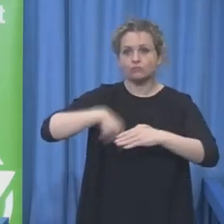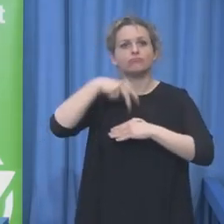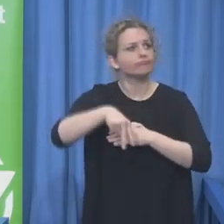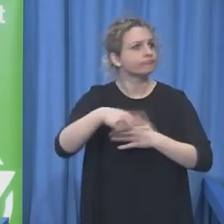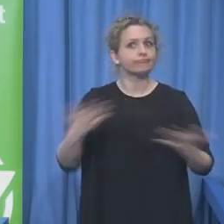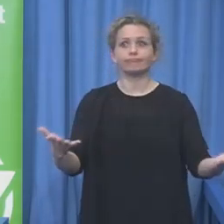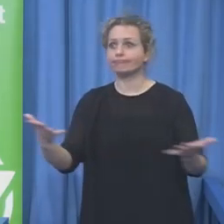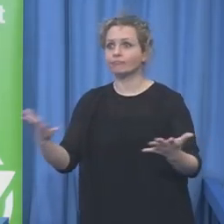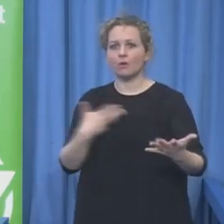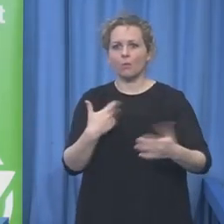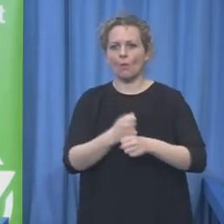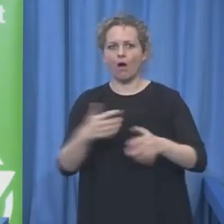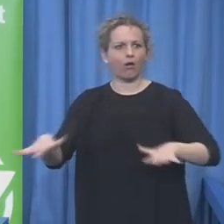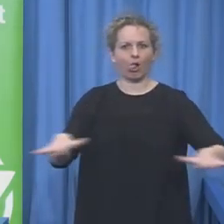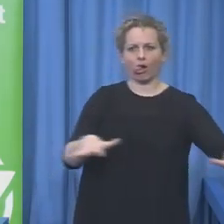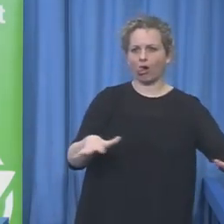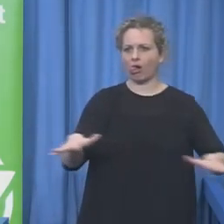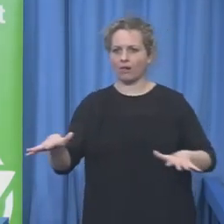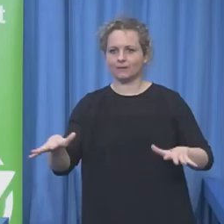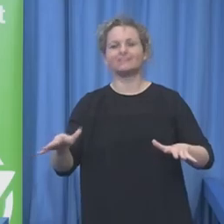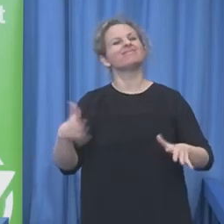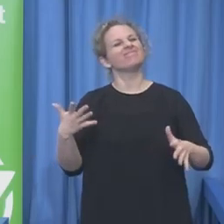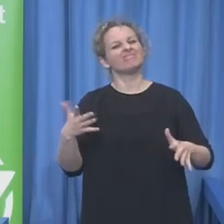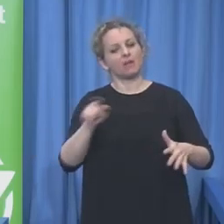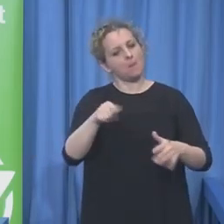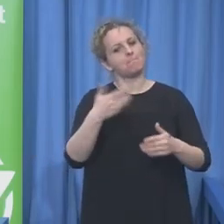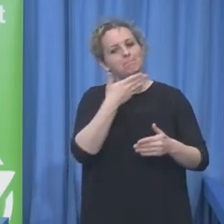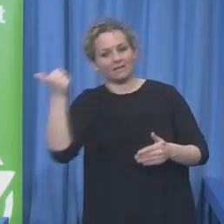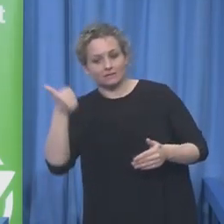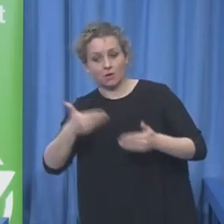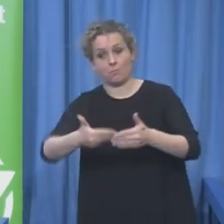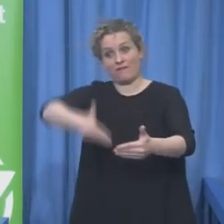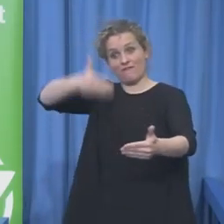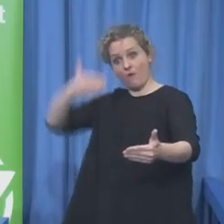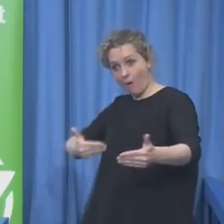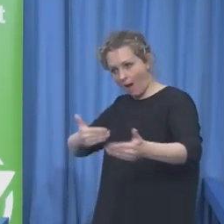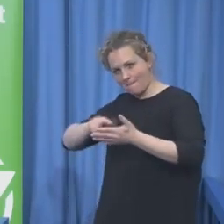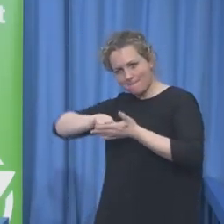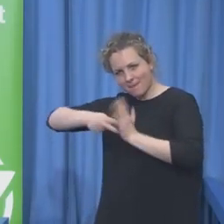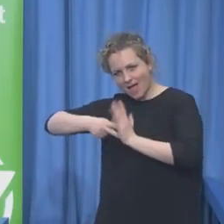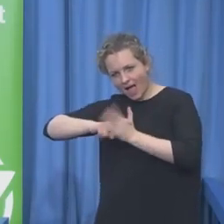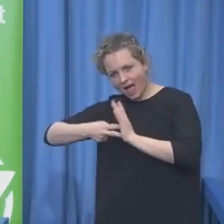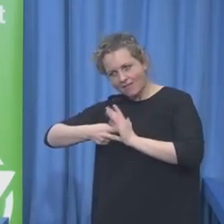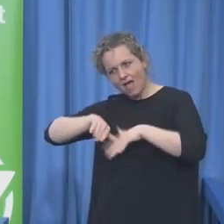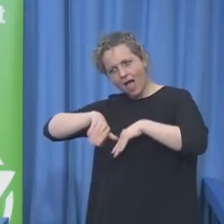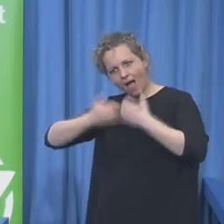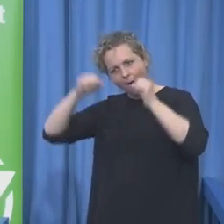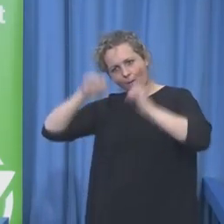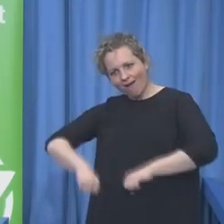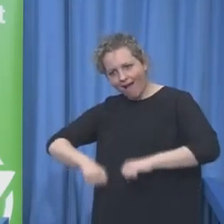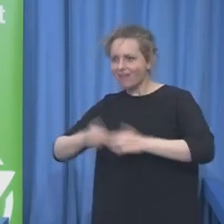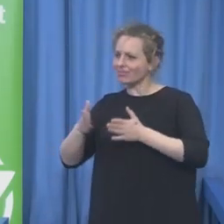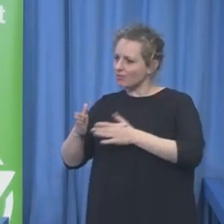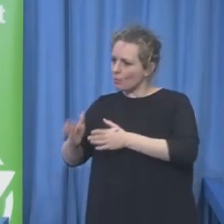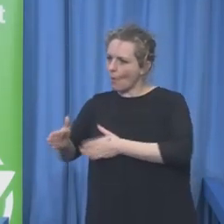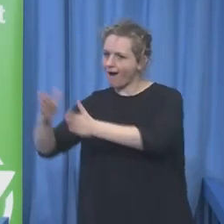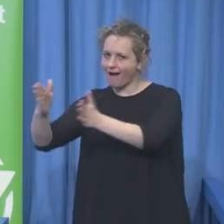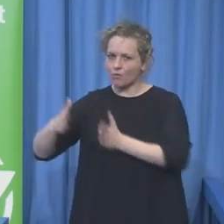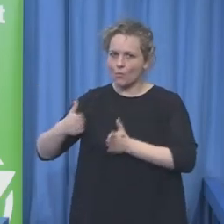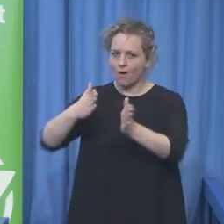or certification. We believe that people who do the direct support of supported employment should be able to do so as a